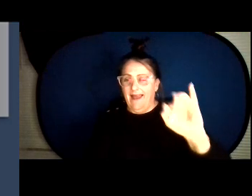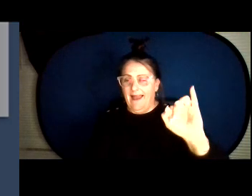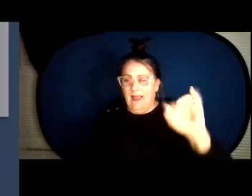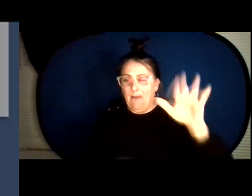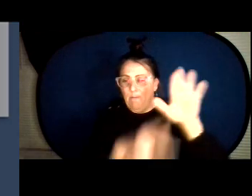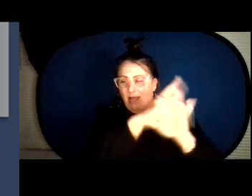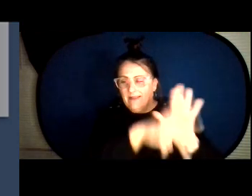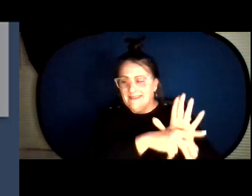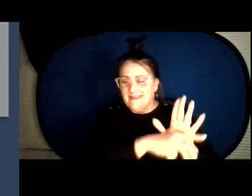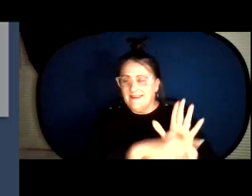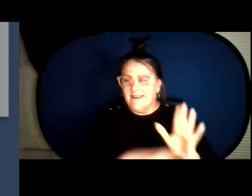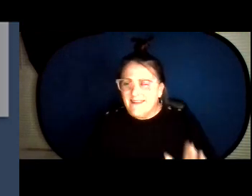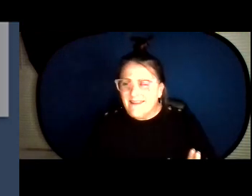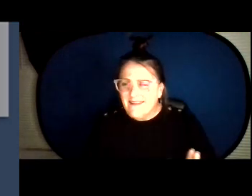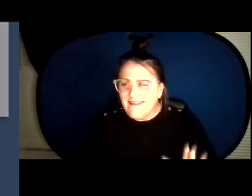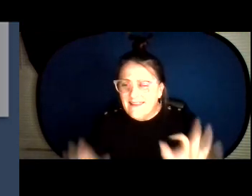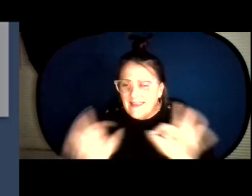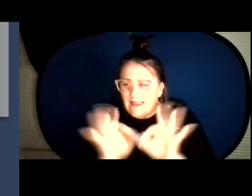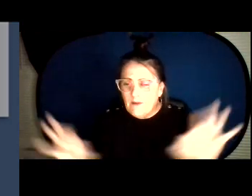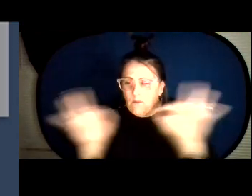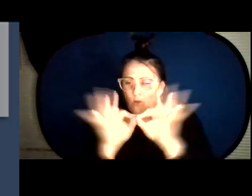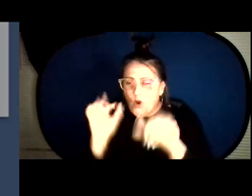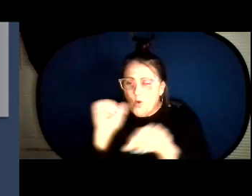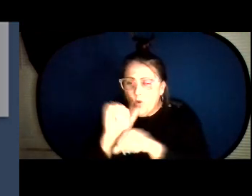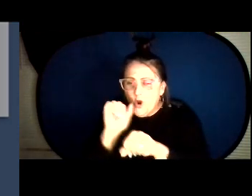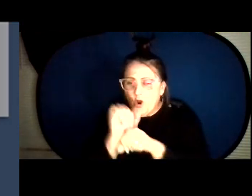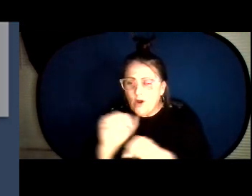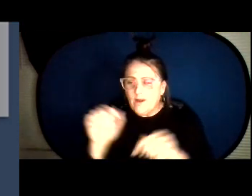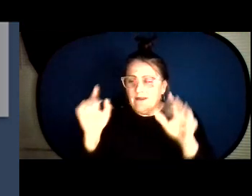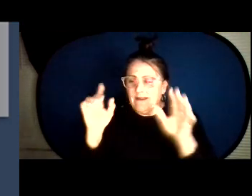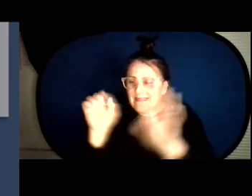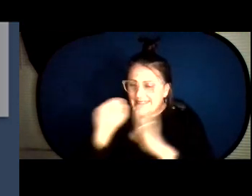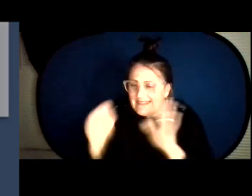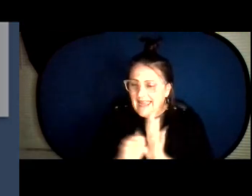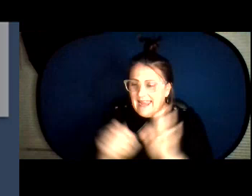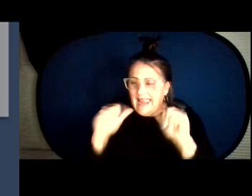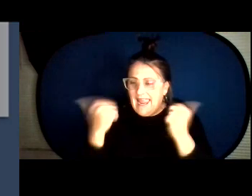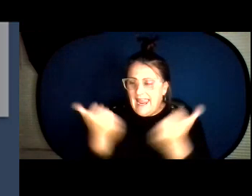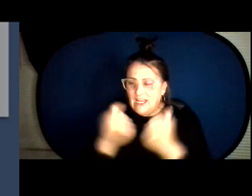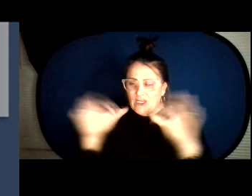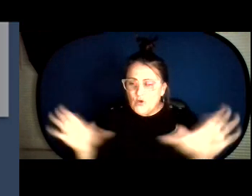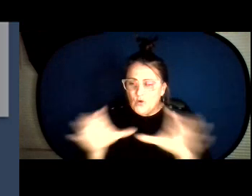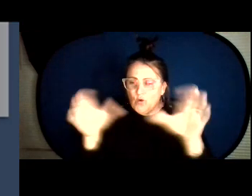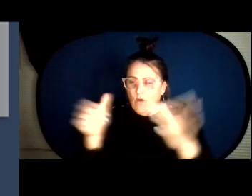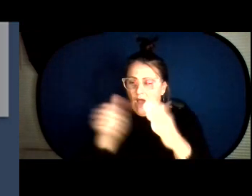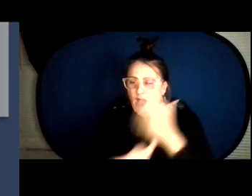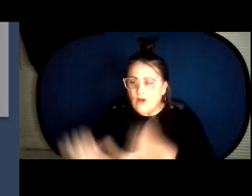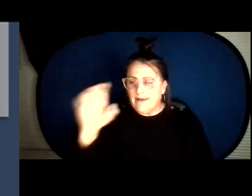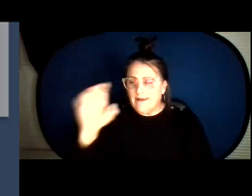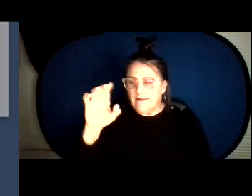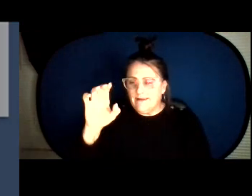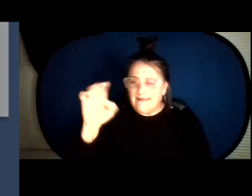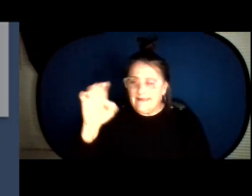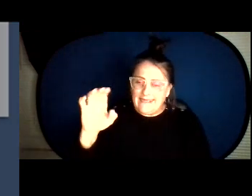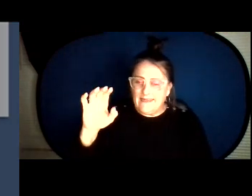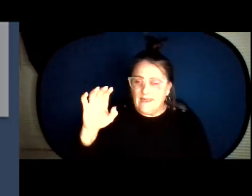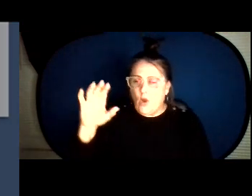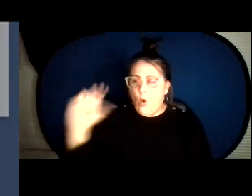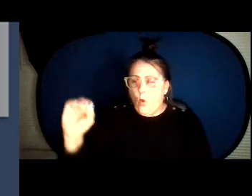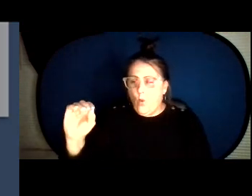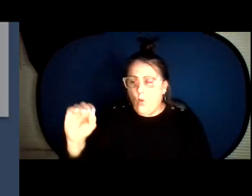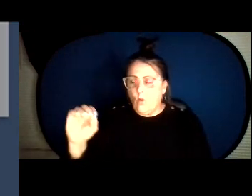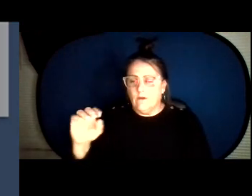that I think is so important about the work that all of the state agencies and departments are doing under the executive order is that there really is not a market